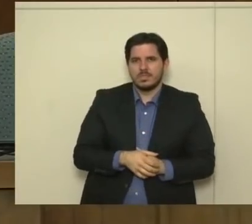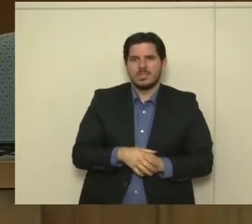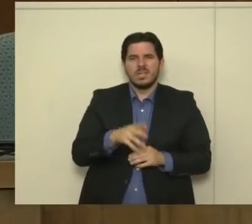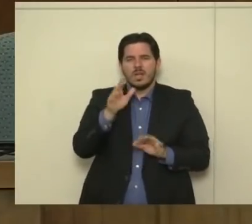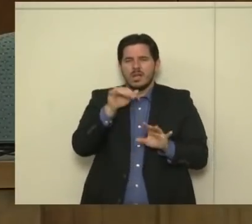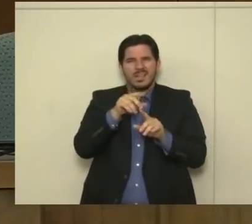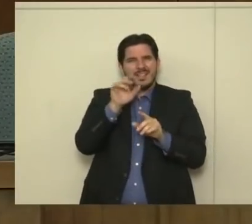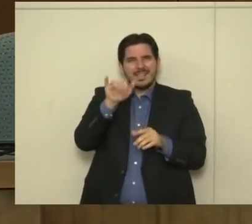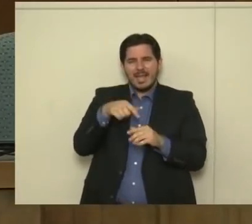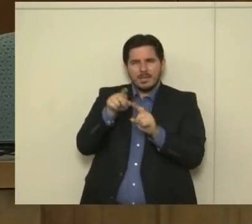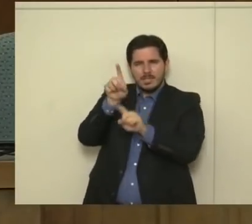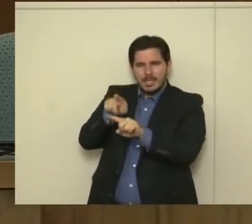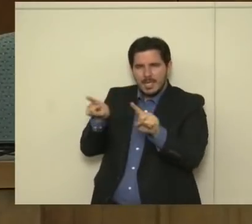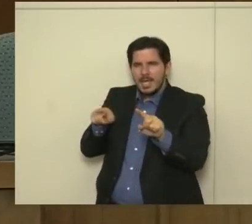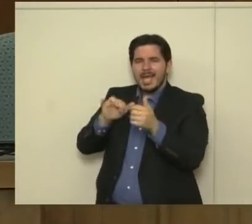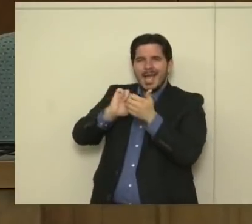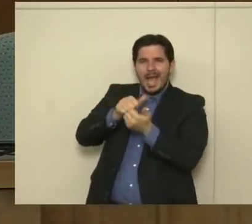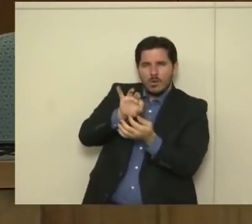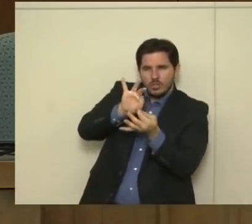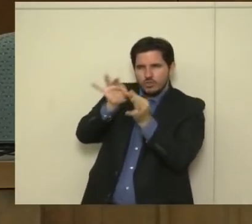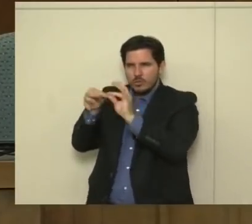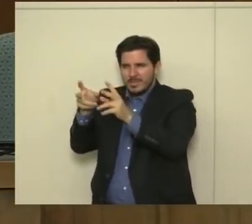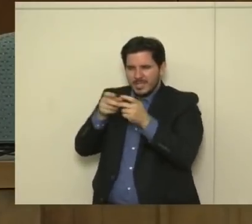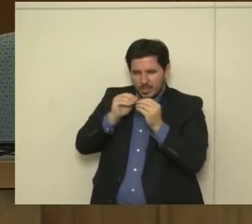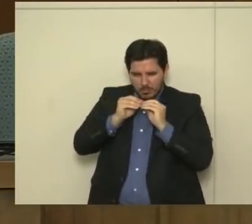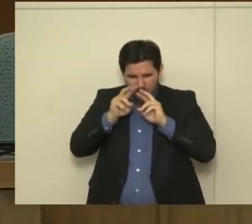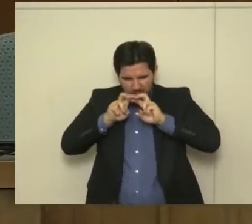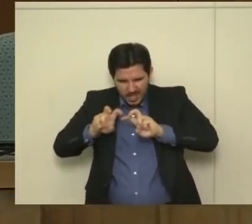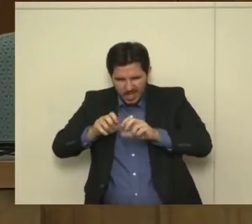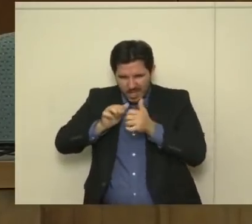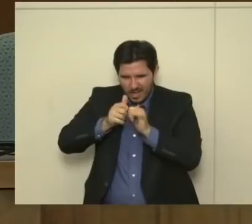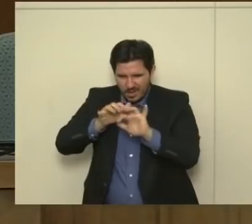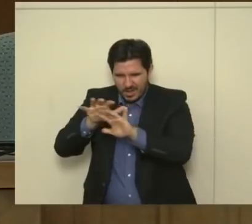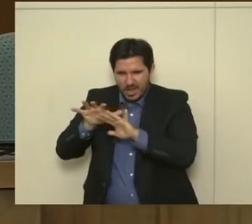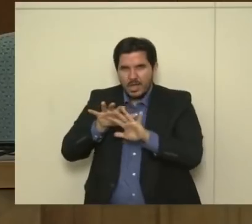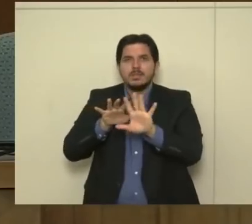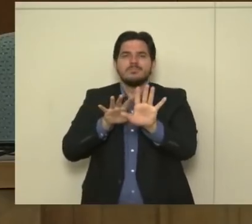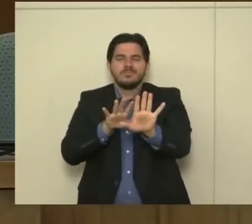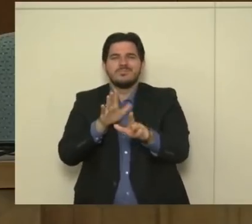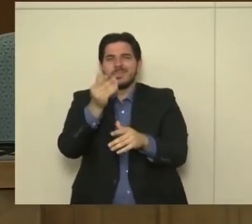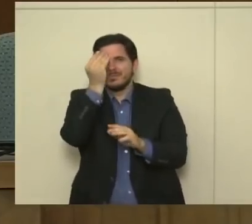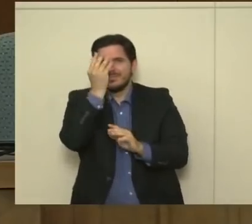interpret that variation. But we're on it, and we're looking at that every day, and